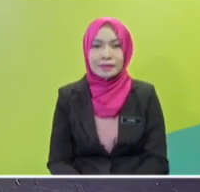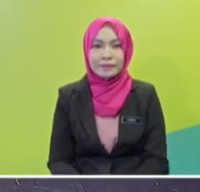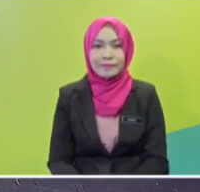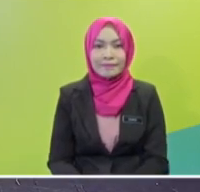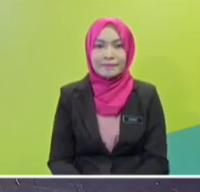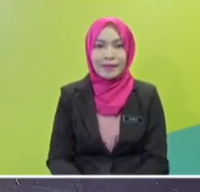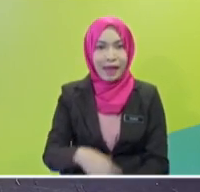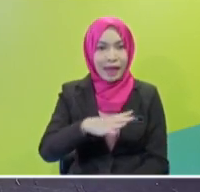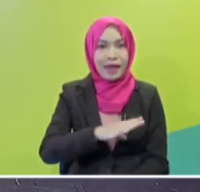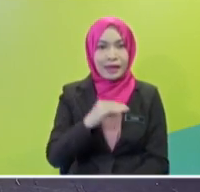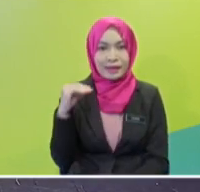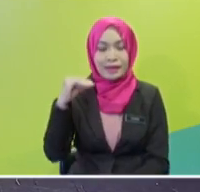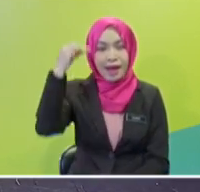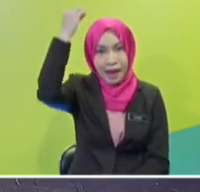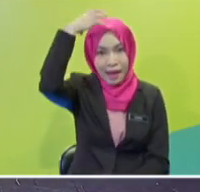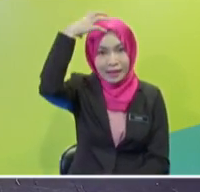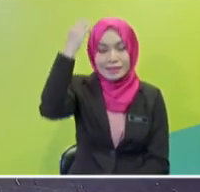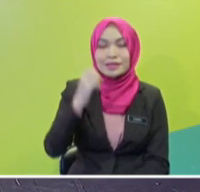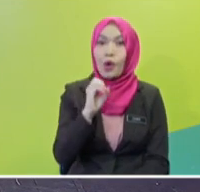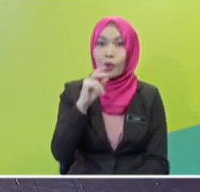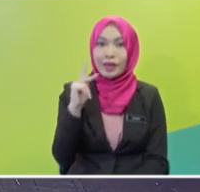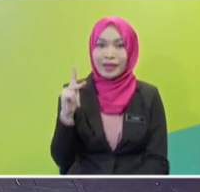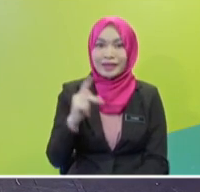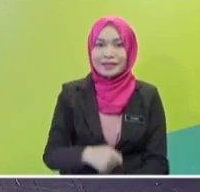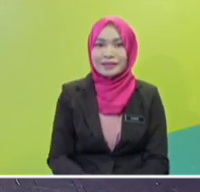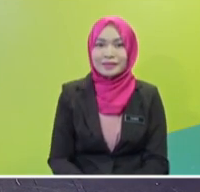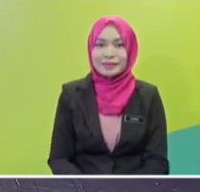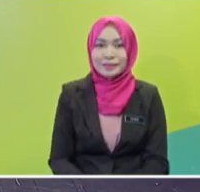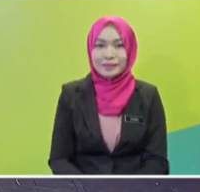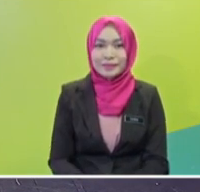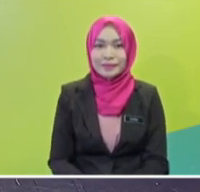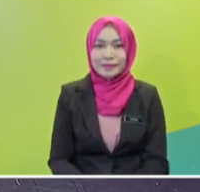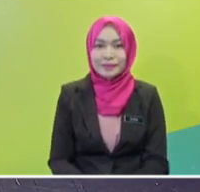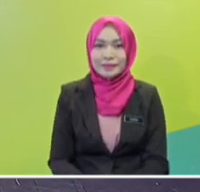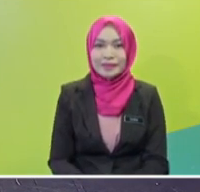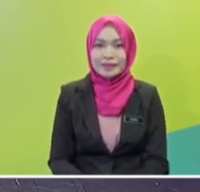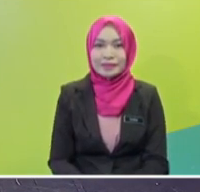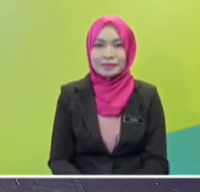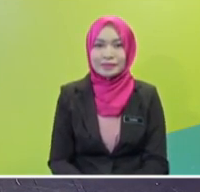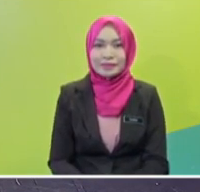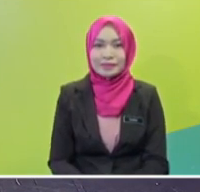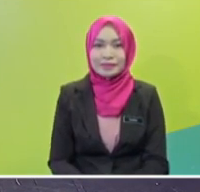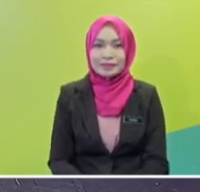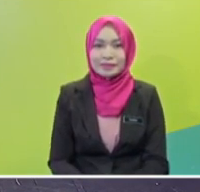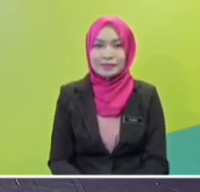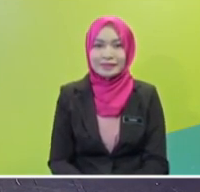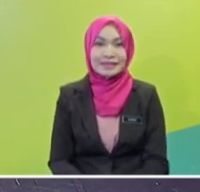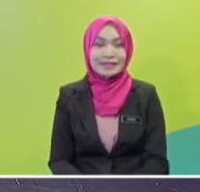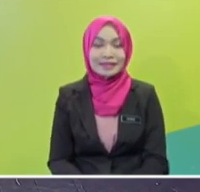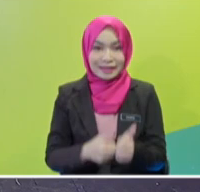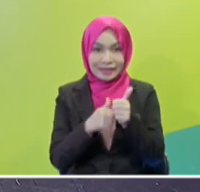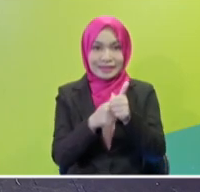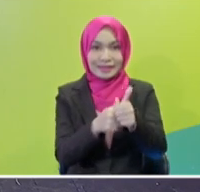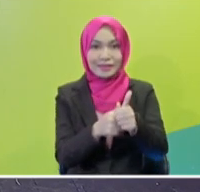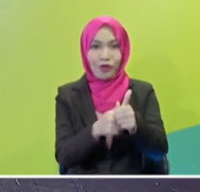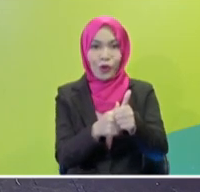Okay. Ah. Wow, so these are all the clothes that we have learned today. Yes, yes. And of course, depending on what the occasion is. Yes.